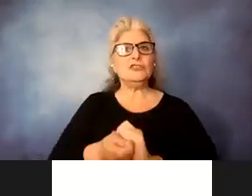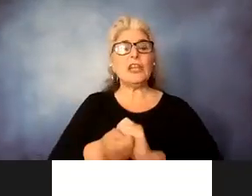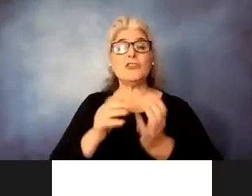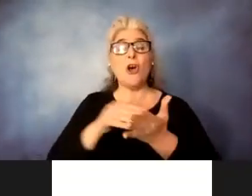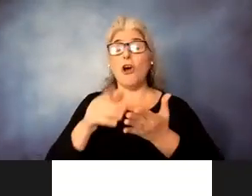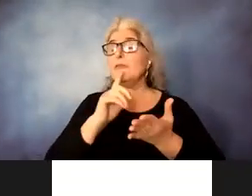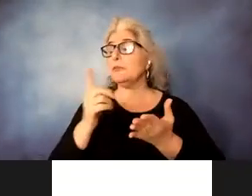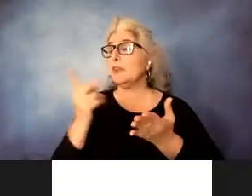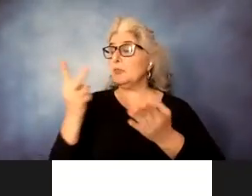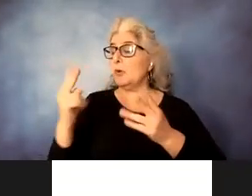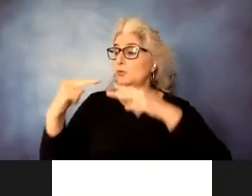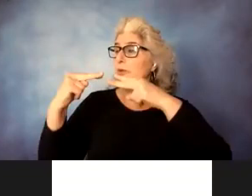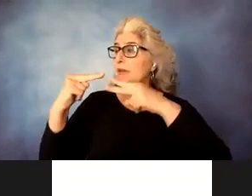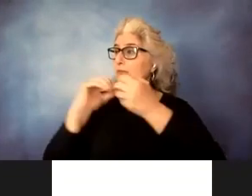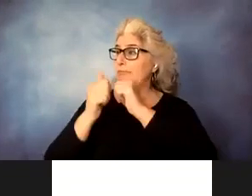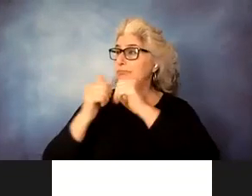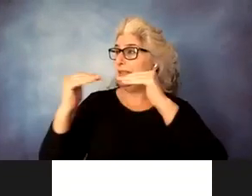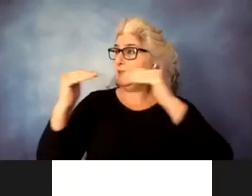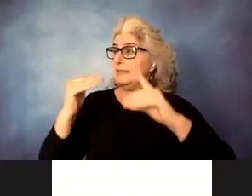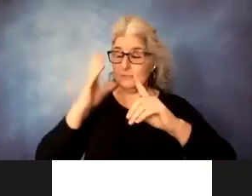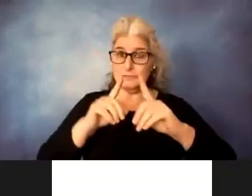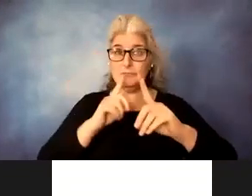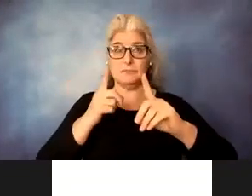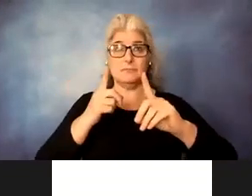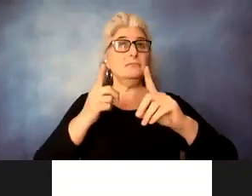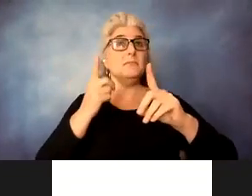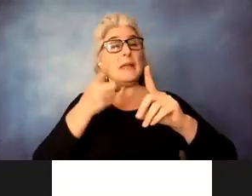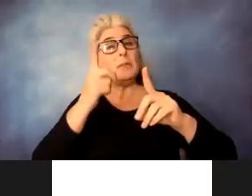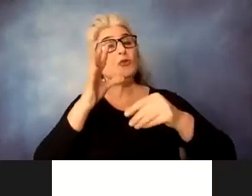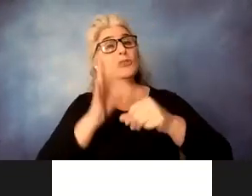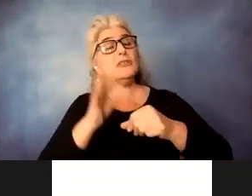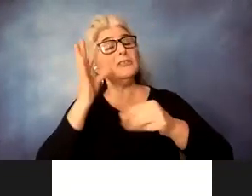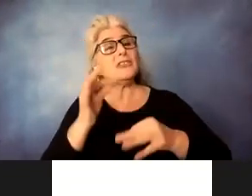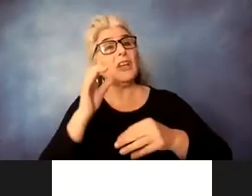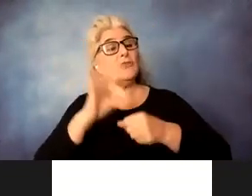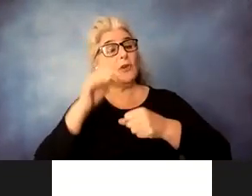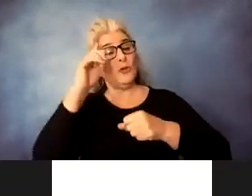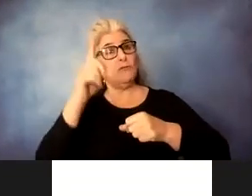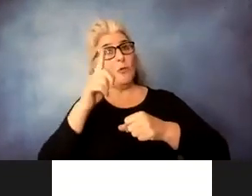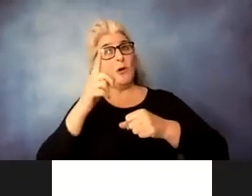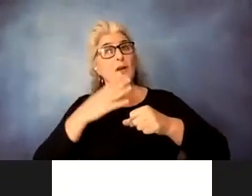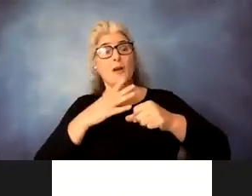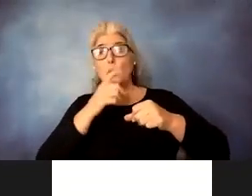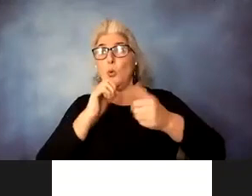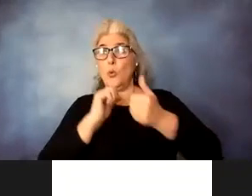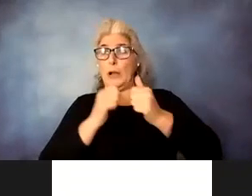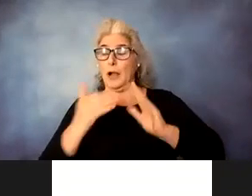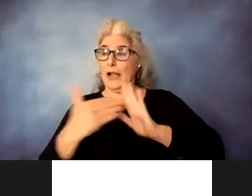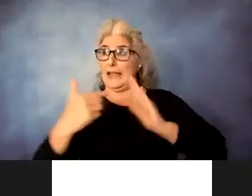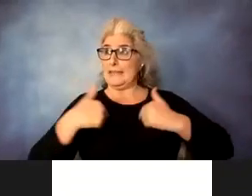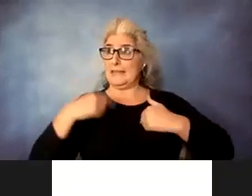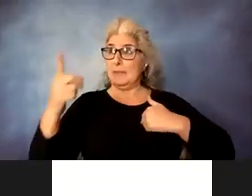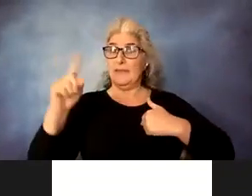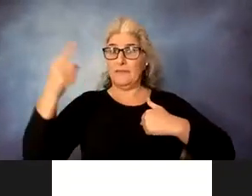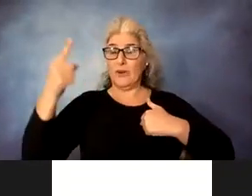if you're voting for my colleague first, please consider voting me for second. I think that's really interesting, and it's definitely a change in tone from what